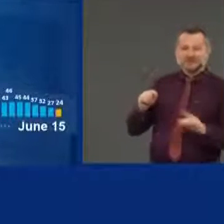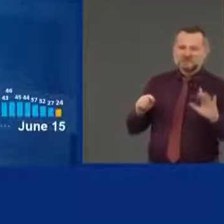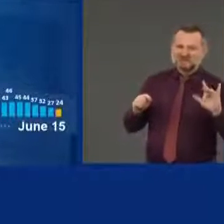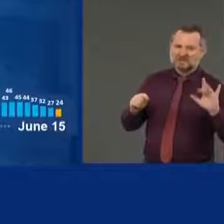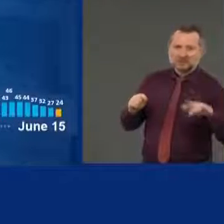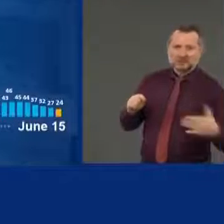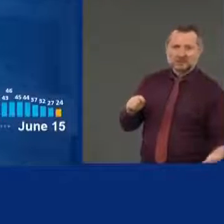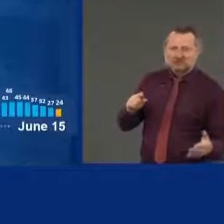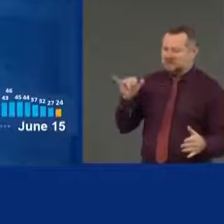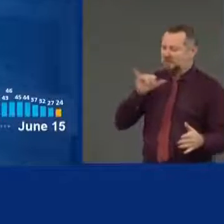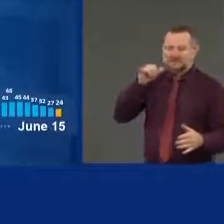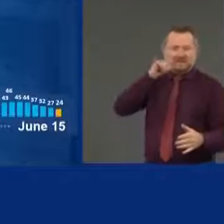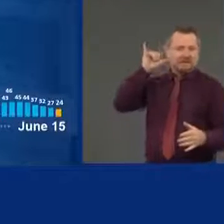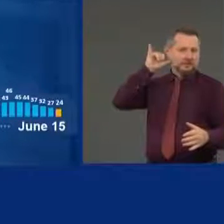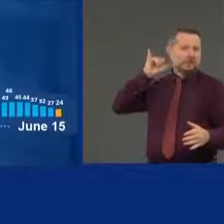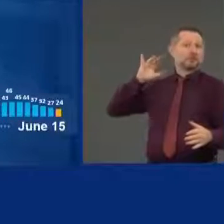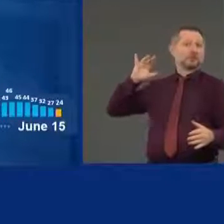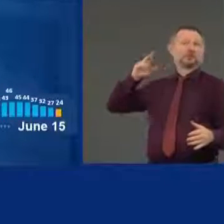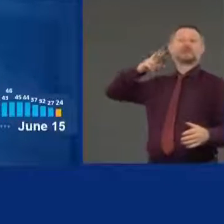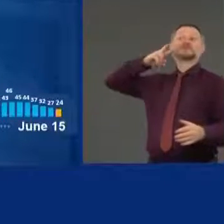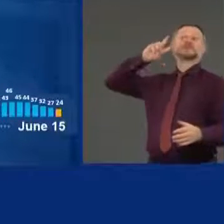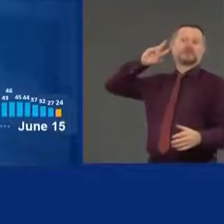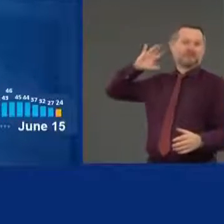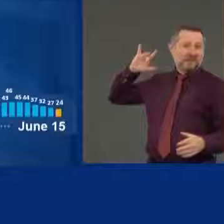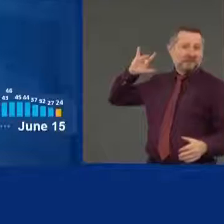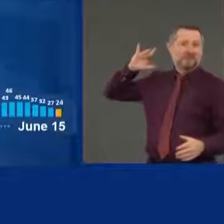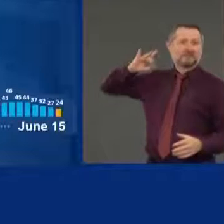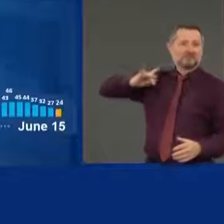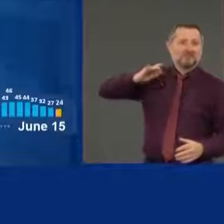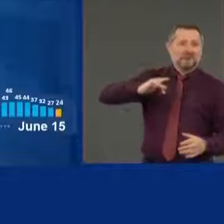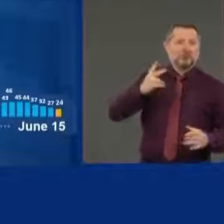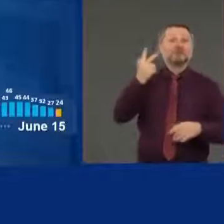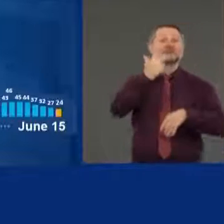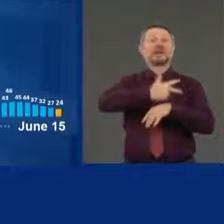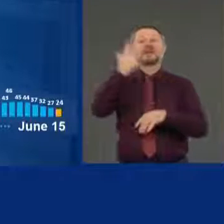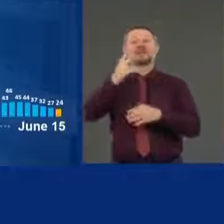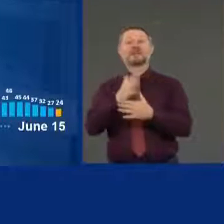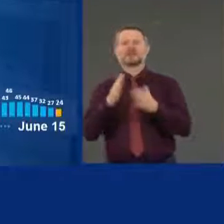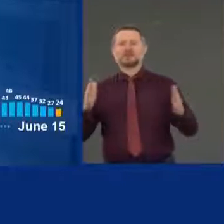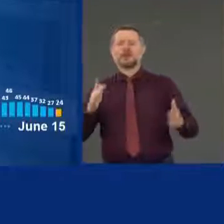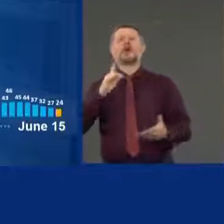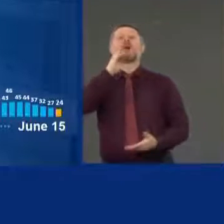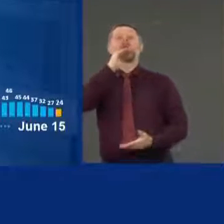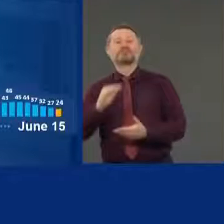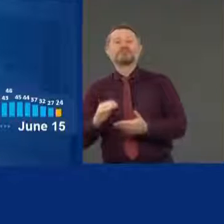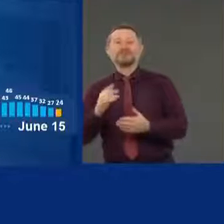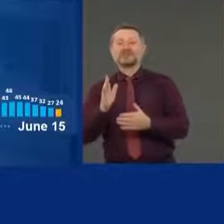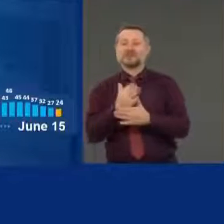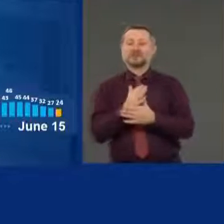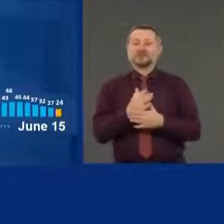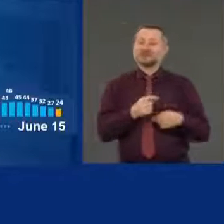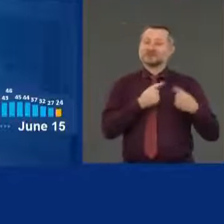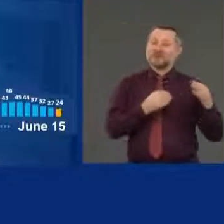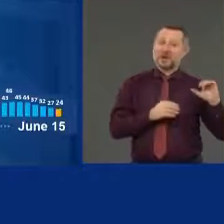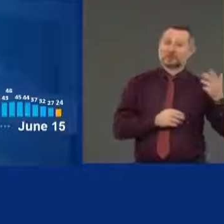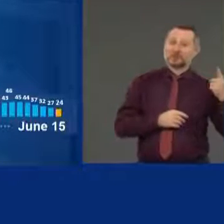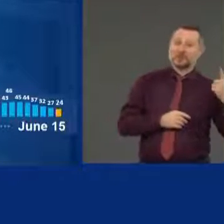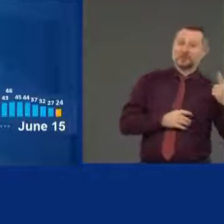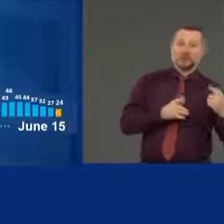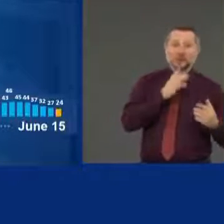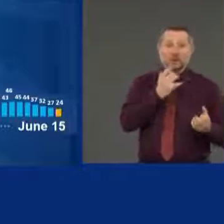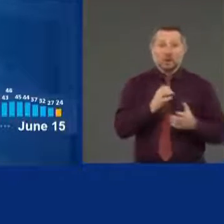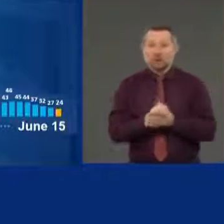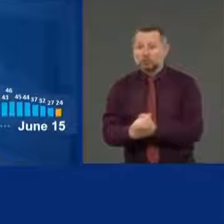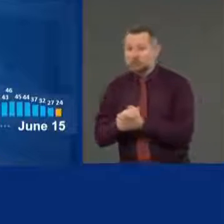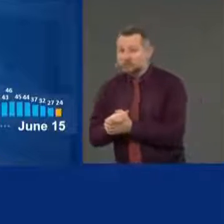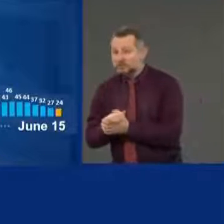on the 3-day average, we are at a new low. And you want to talk about congratulations and something to